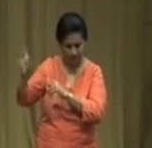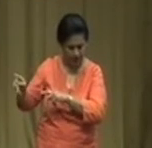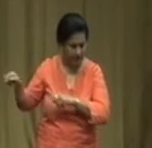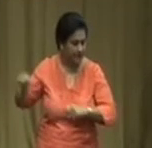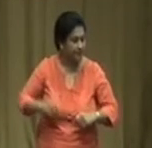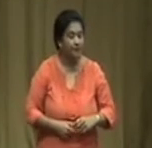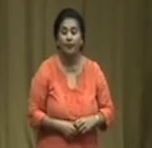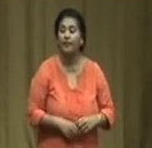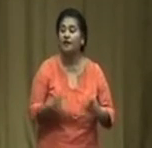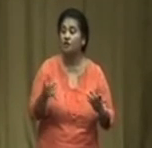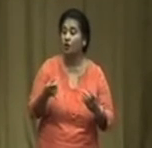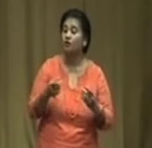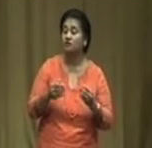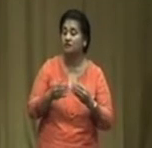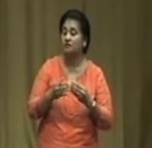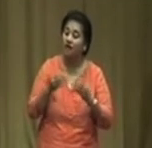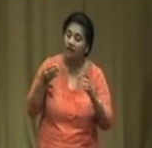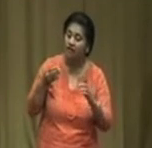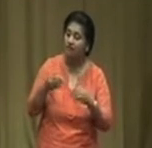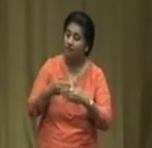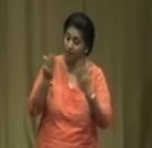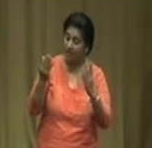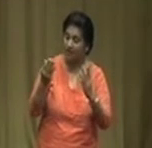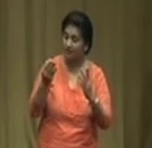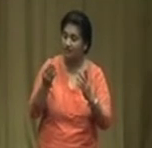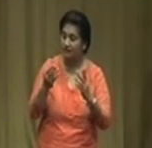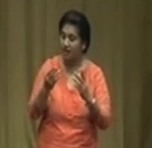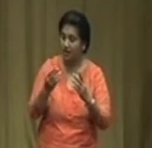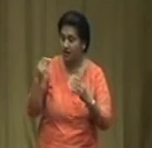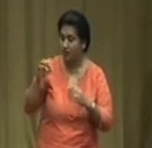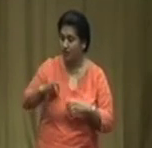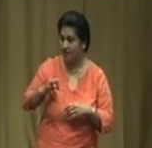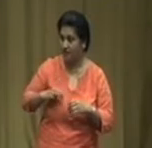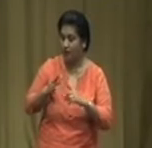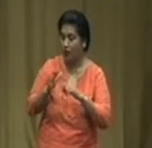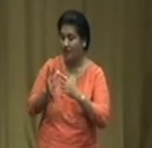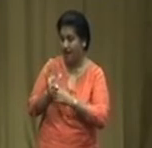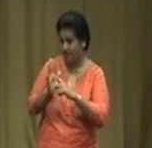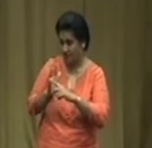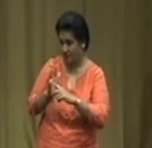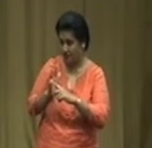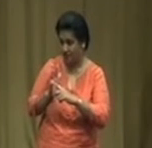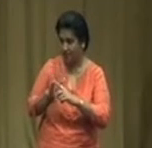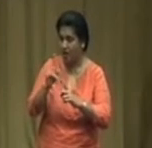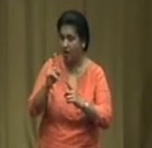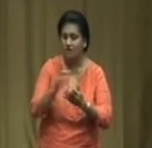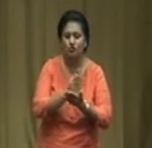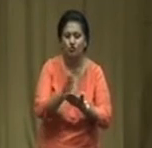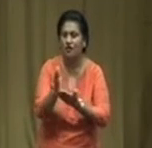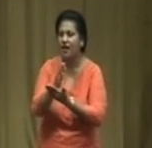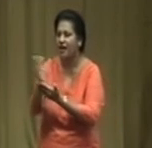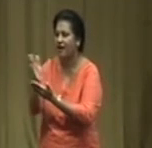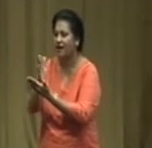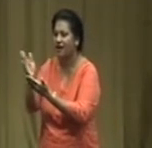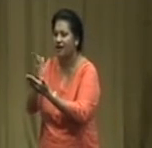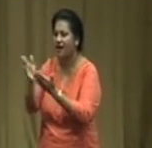think the key benefits of contributing to the OerU in today's world is that sharing costs is